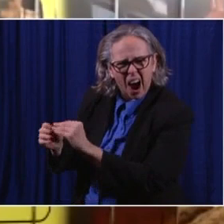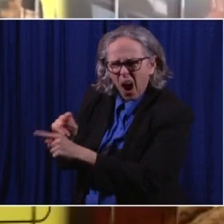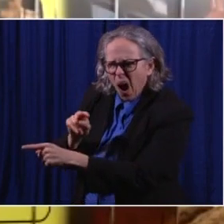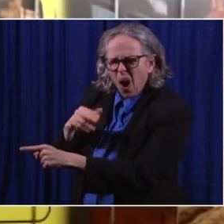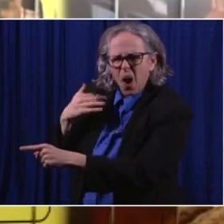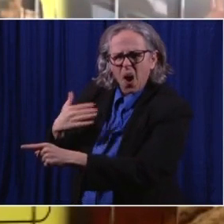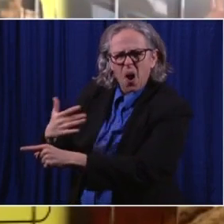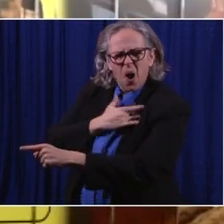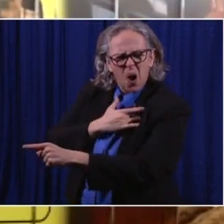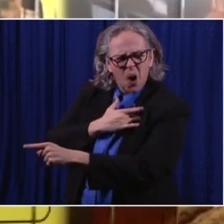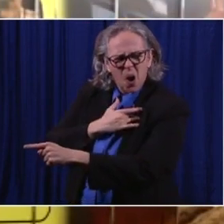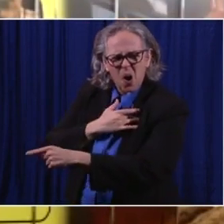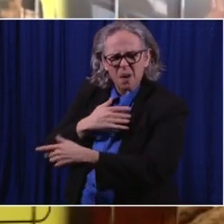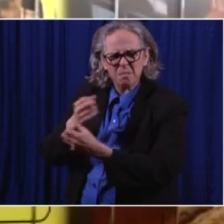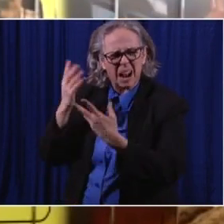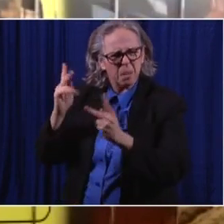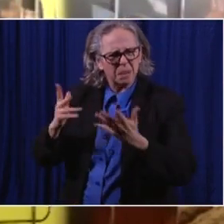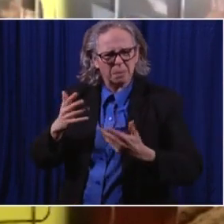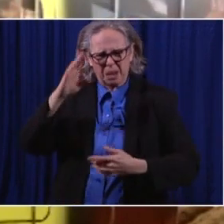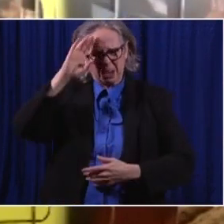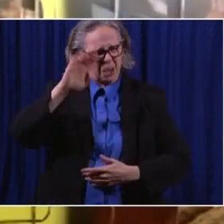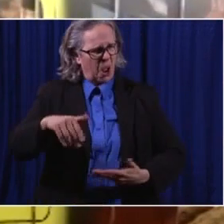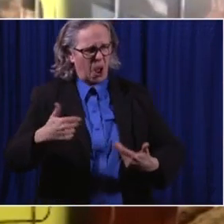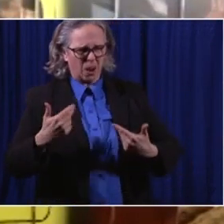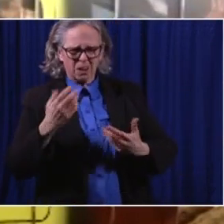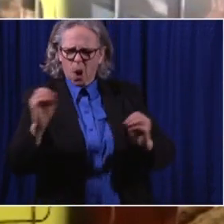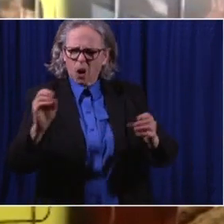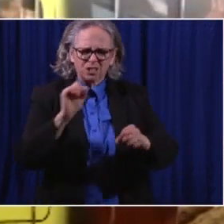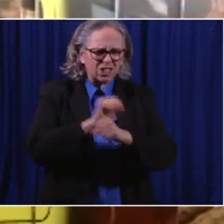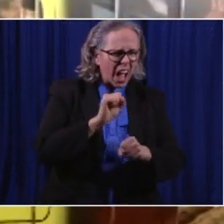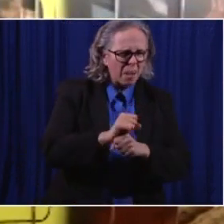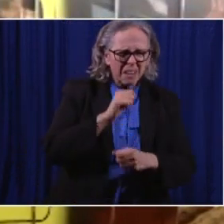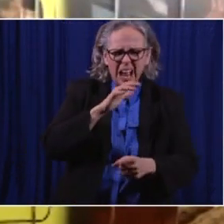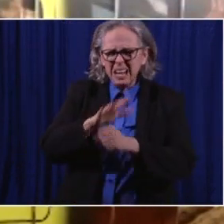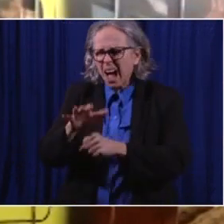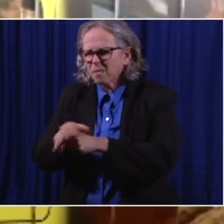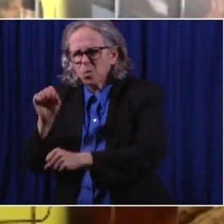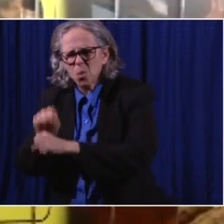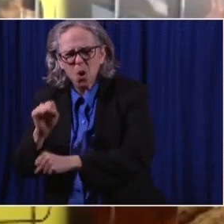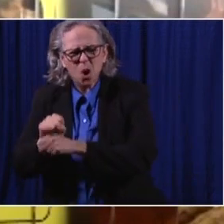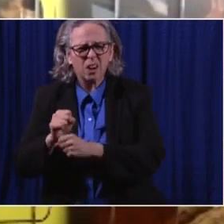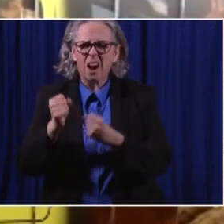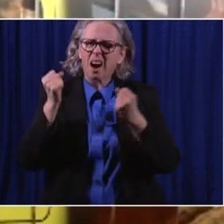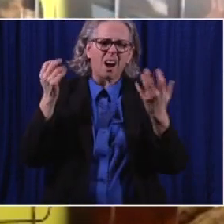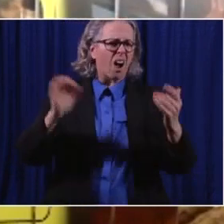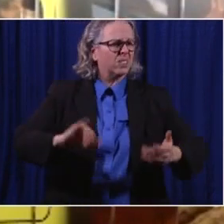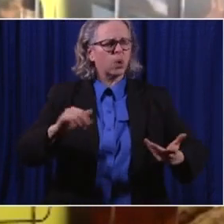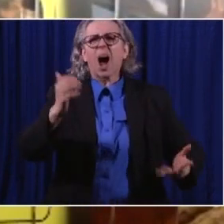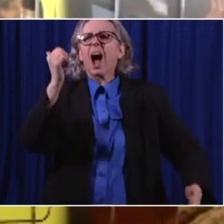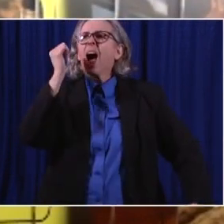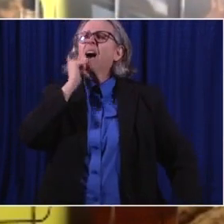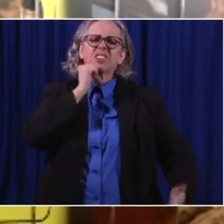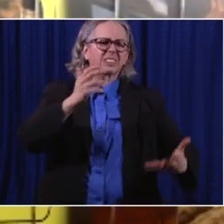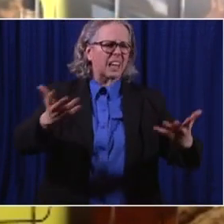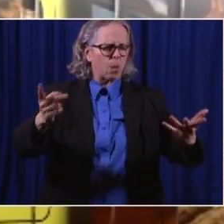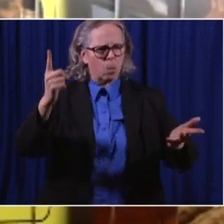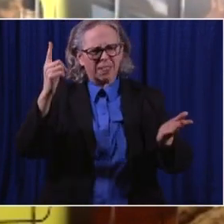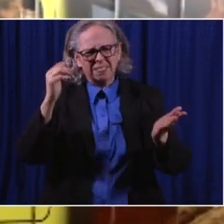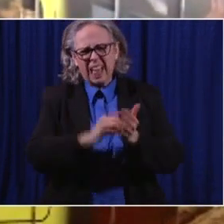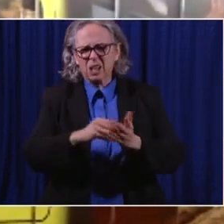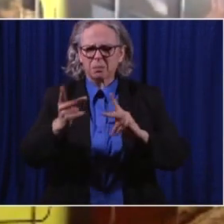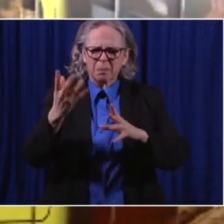unemployed or underemployed right now. And beyond that, there are thousands of people that are dying every day. So I like to do my part